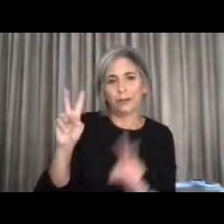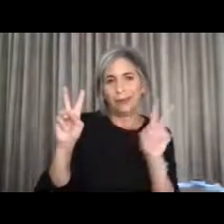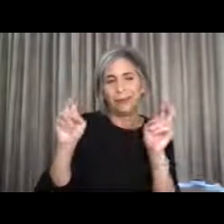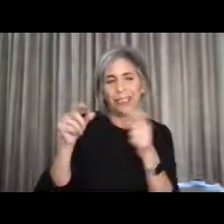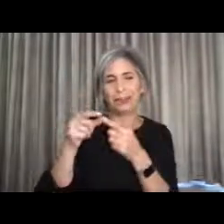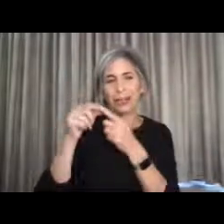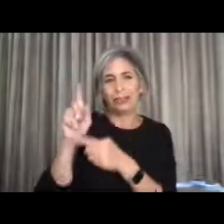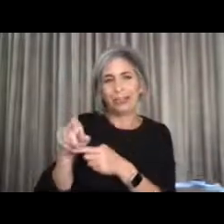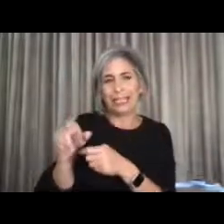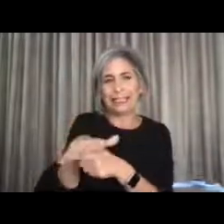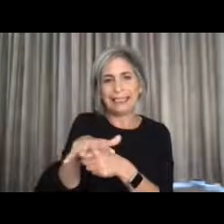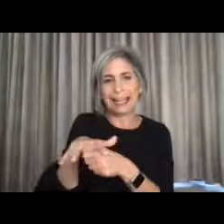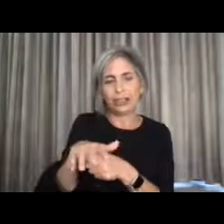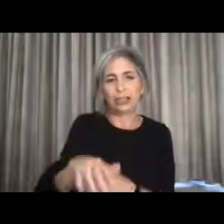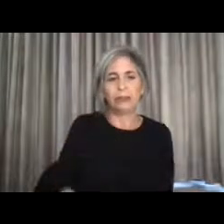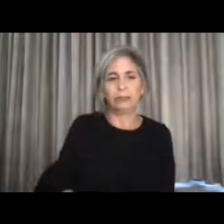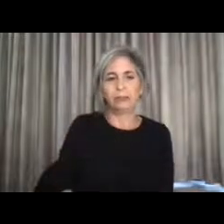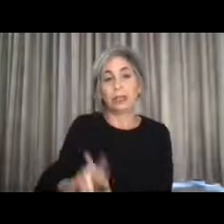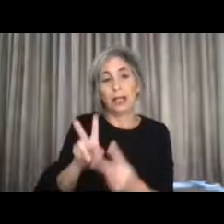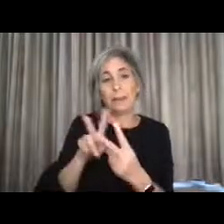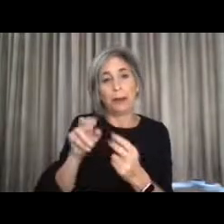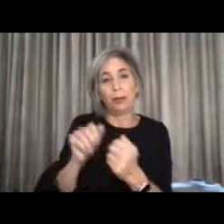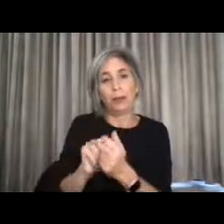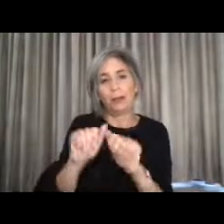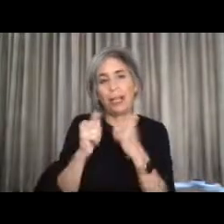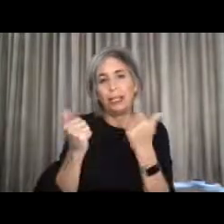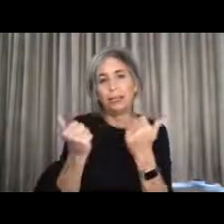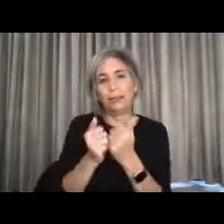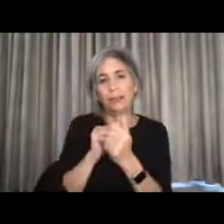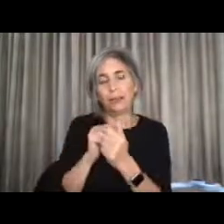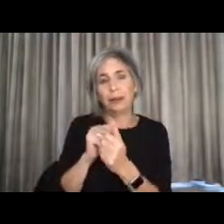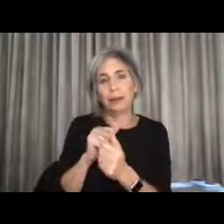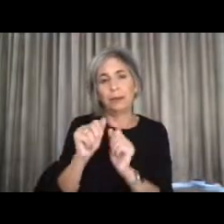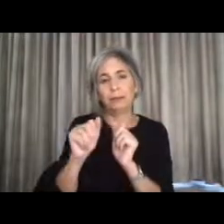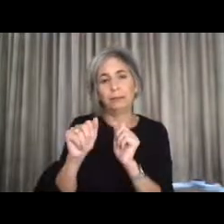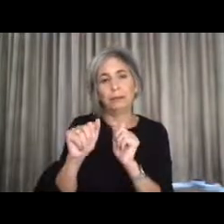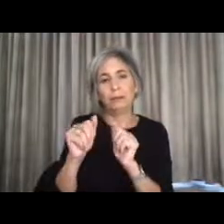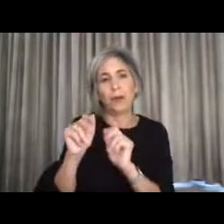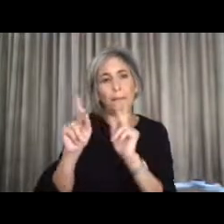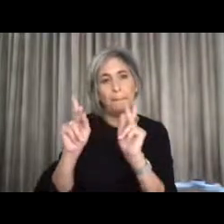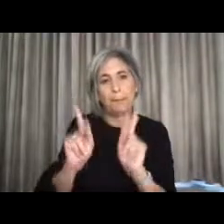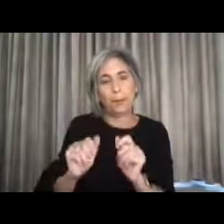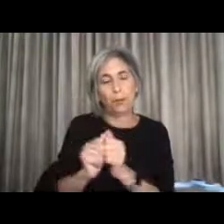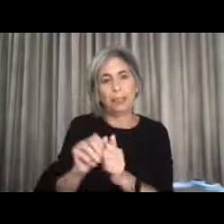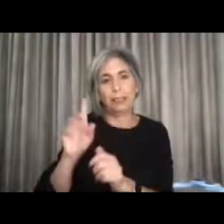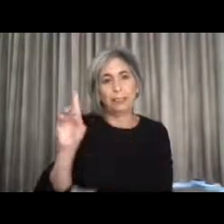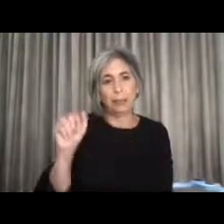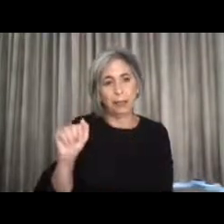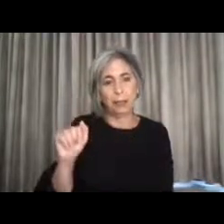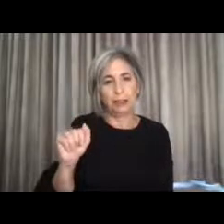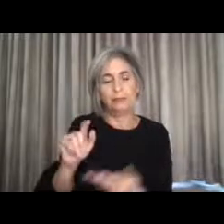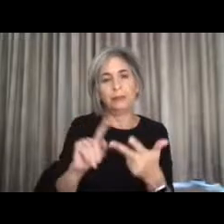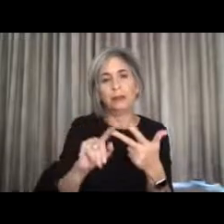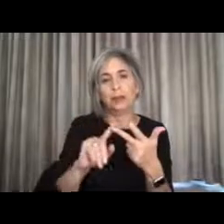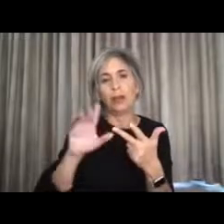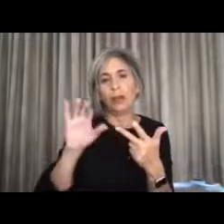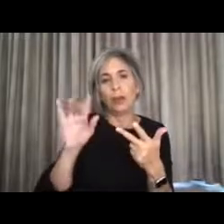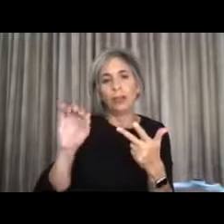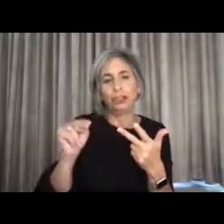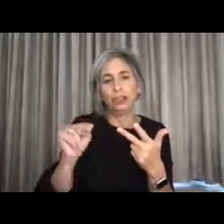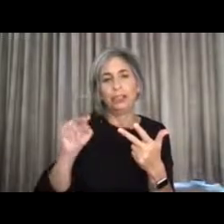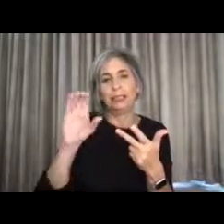website. We also partner with Agency for Persons with Disabilities and the Coalition for Independent Living Options,